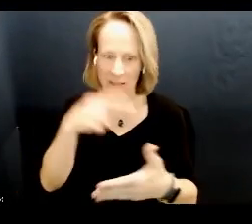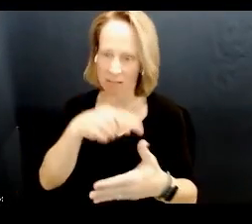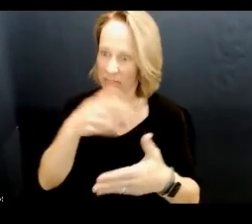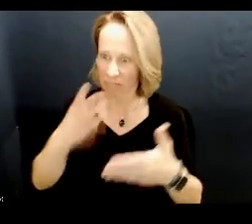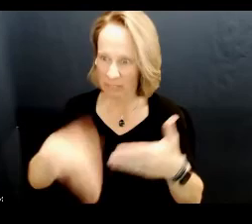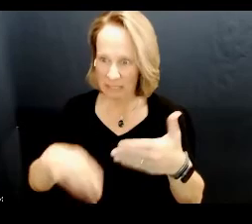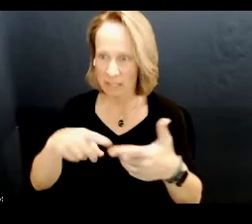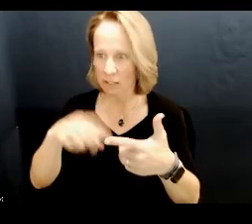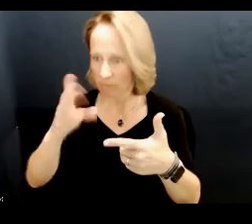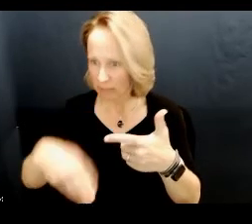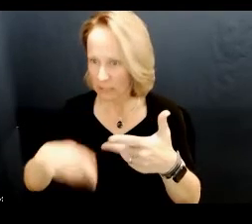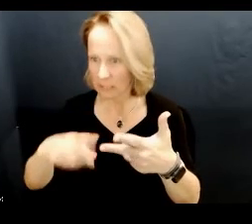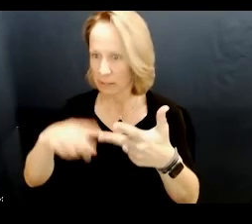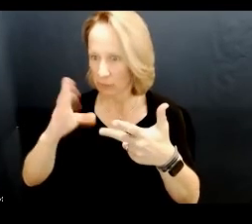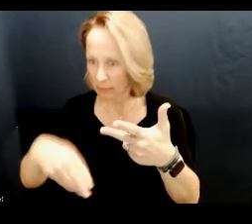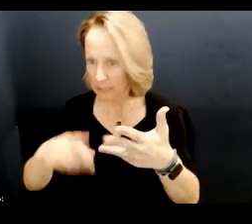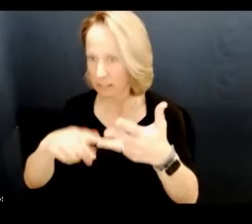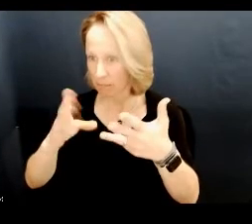our protocol development.